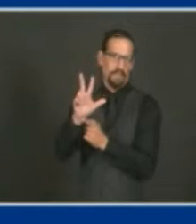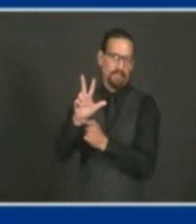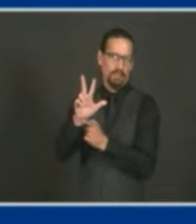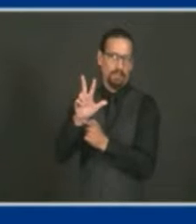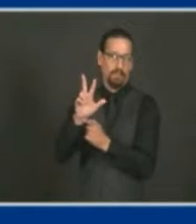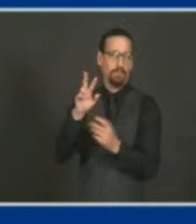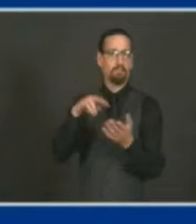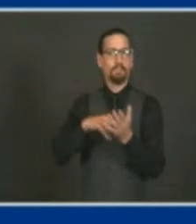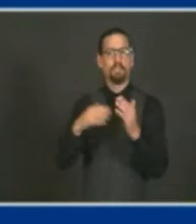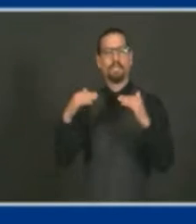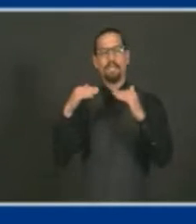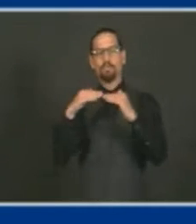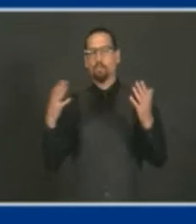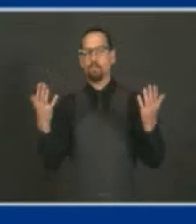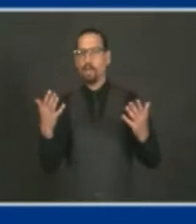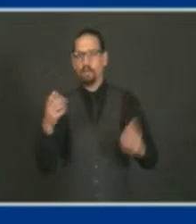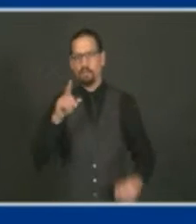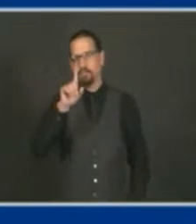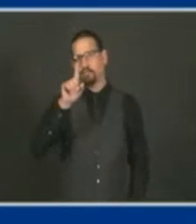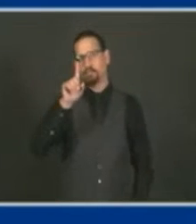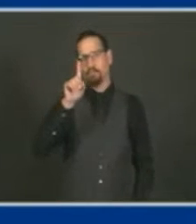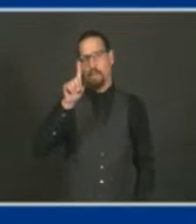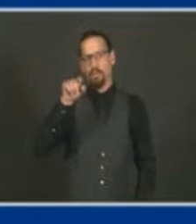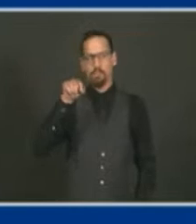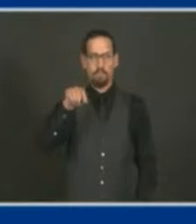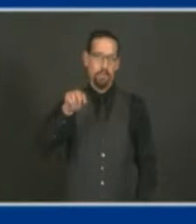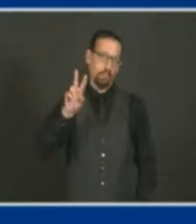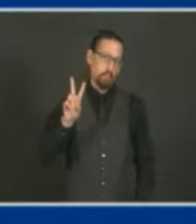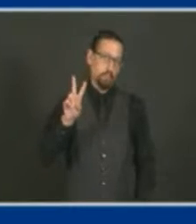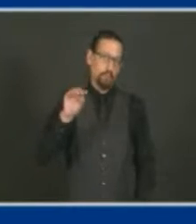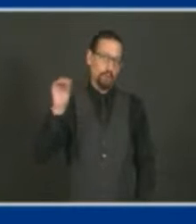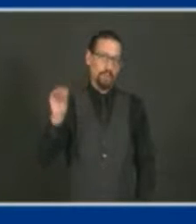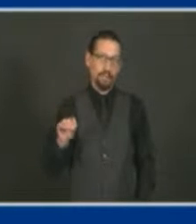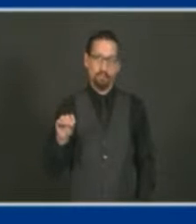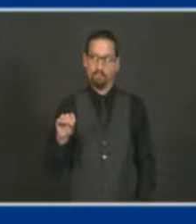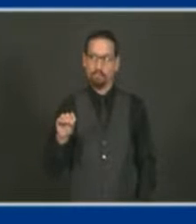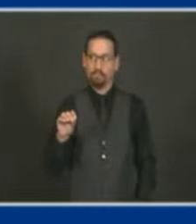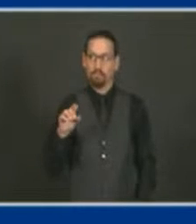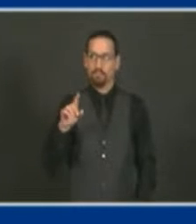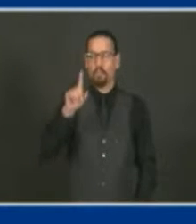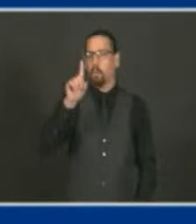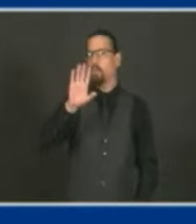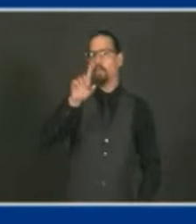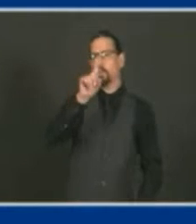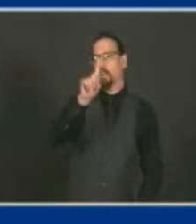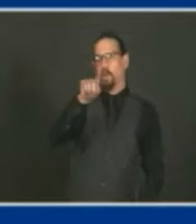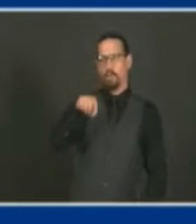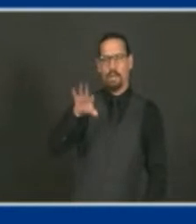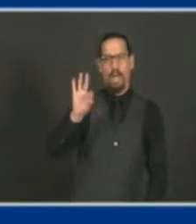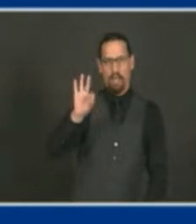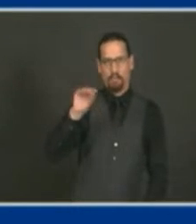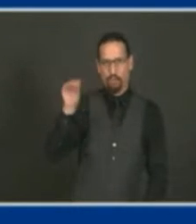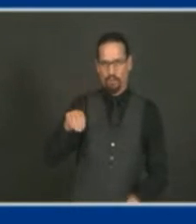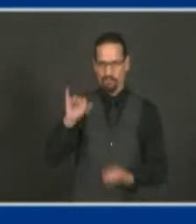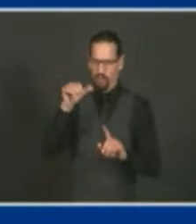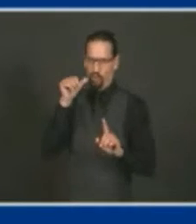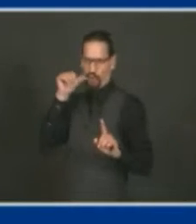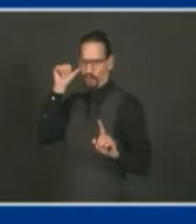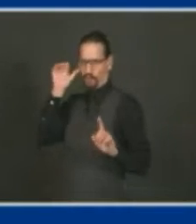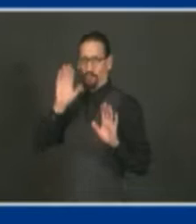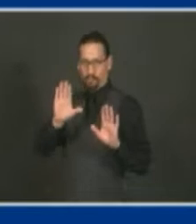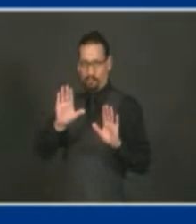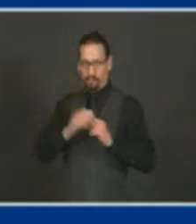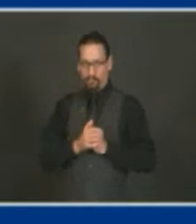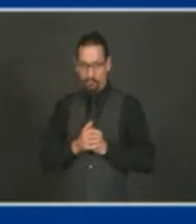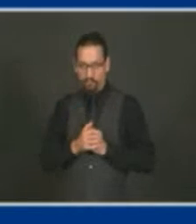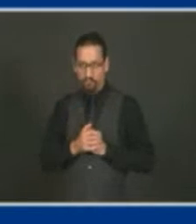1.9%. It's a little higher than we've been seeing, still excellent, below 2%, but you know, we'd love